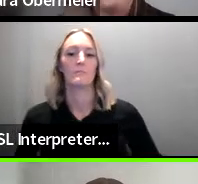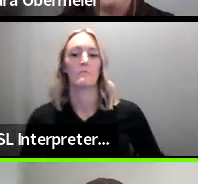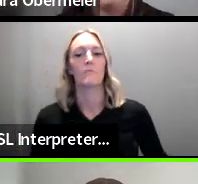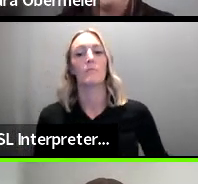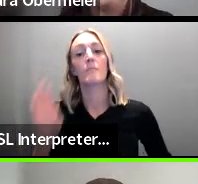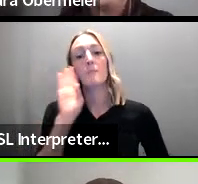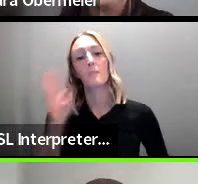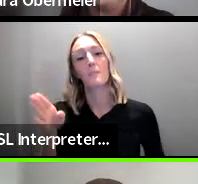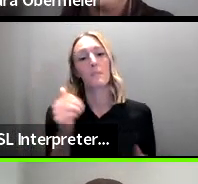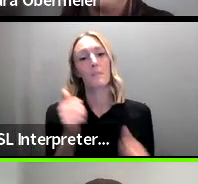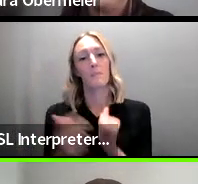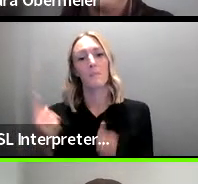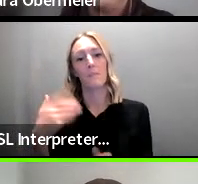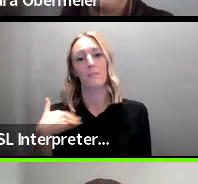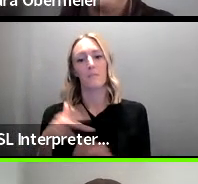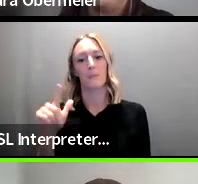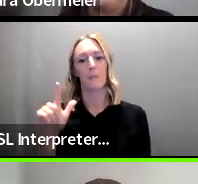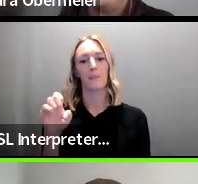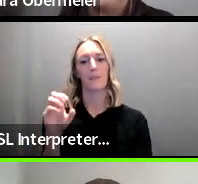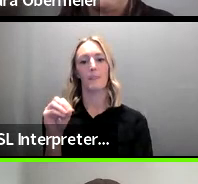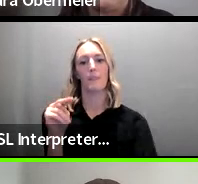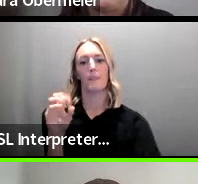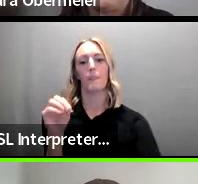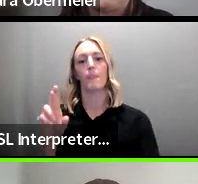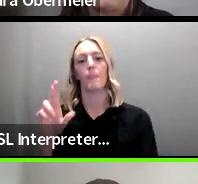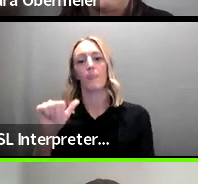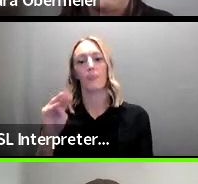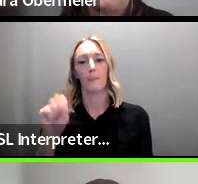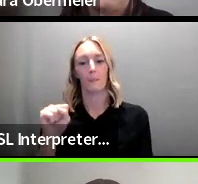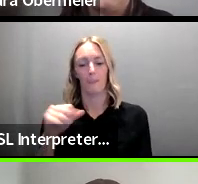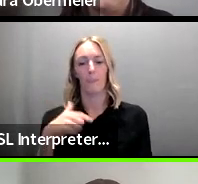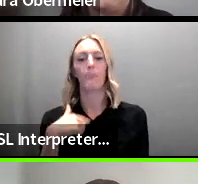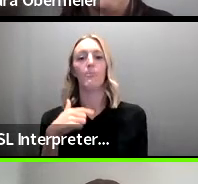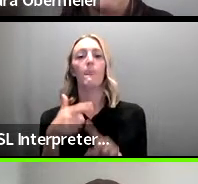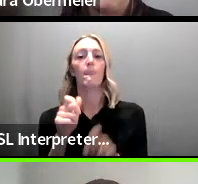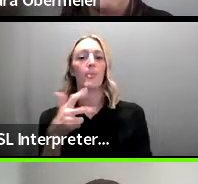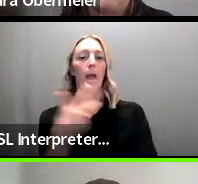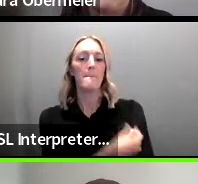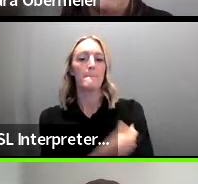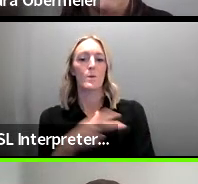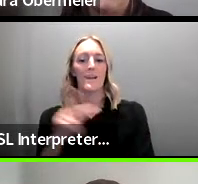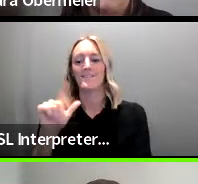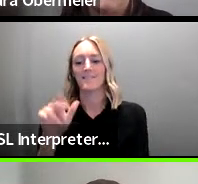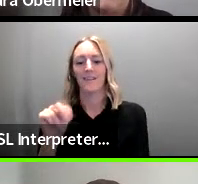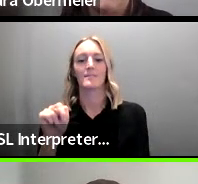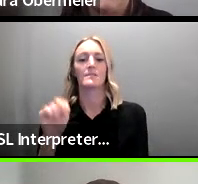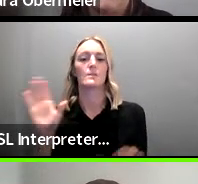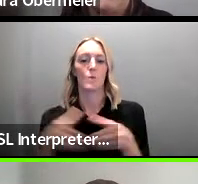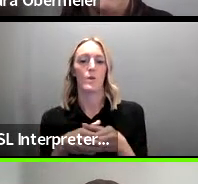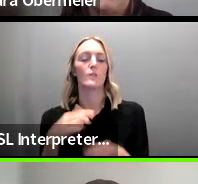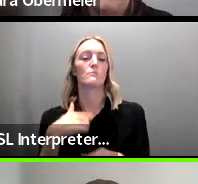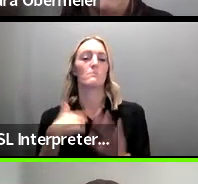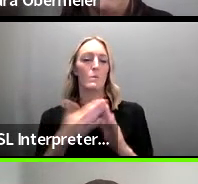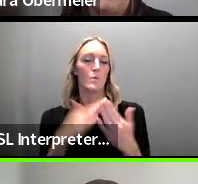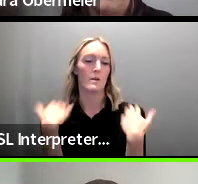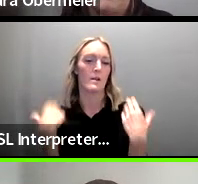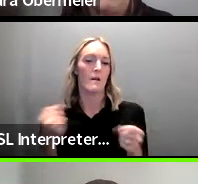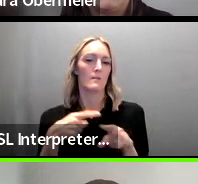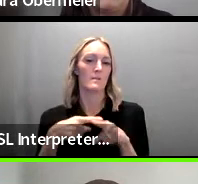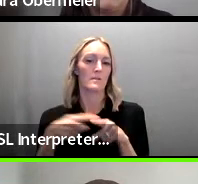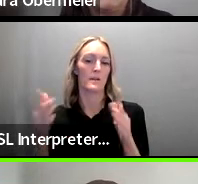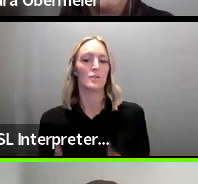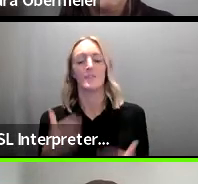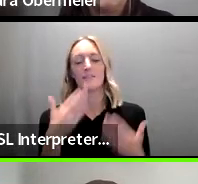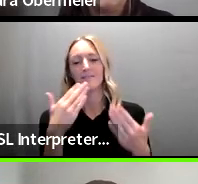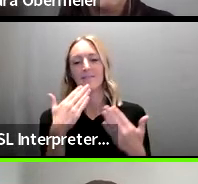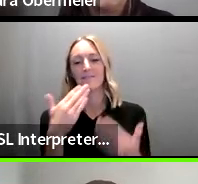Hey everyone, my name is Leonor Ramos. I am with Immunize Kansas Coalition, and I am a community health specialist with the organization. Thank you for